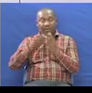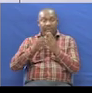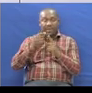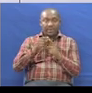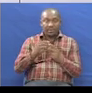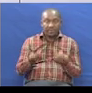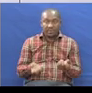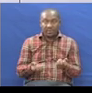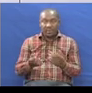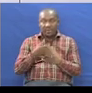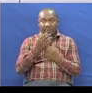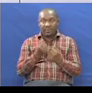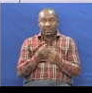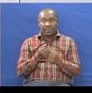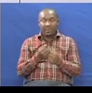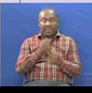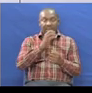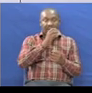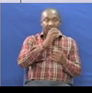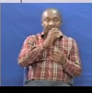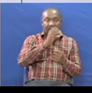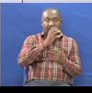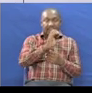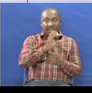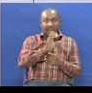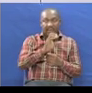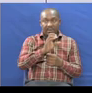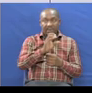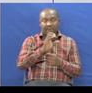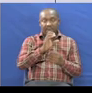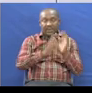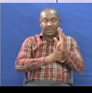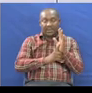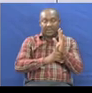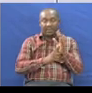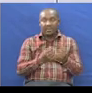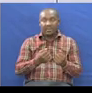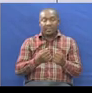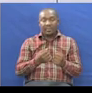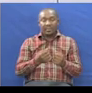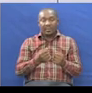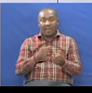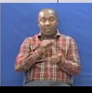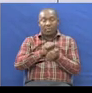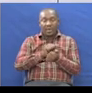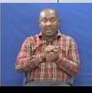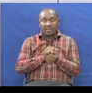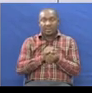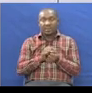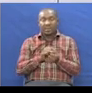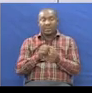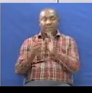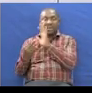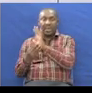product, it's 9. 1 times 9, it's 9. Can you give me those two numbers? 3 and 3. So this 6 here can be written as